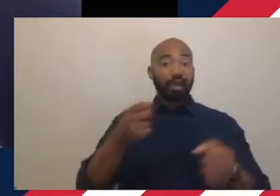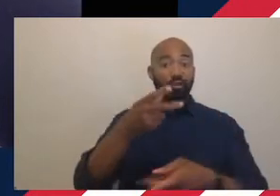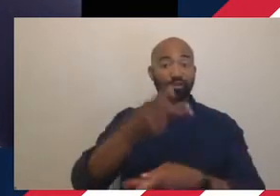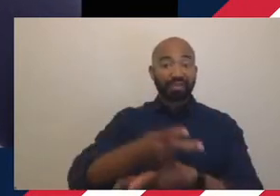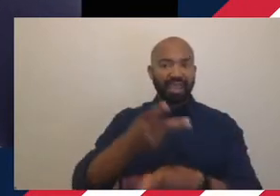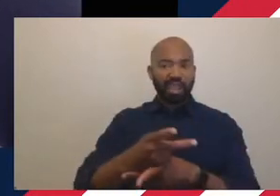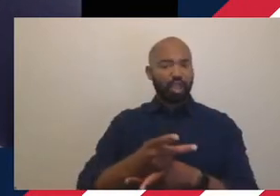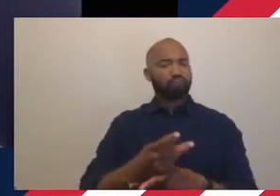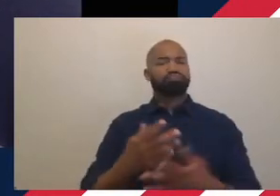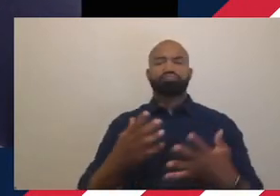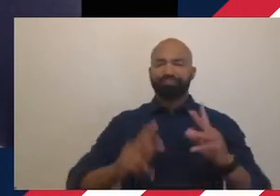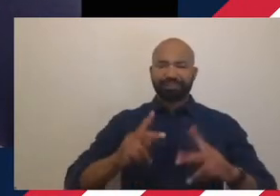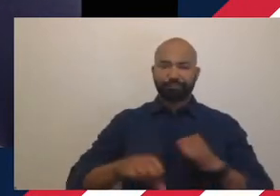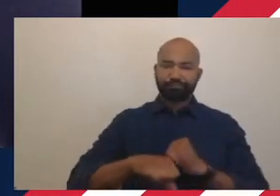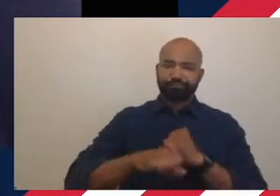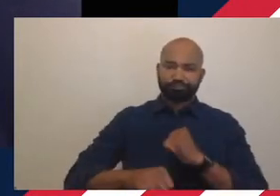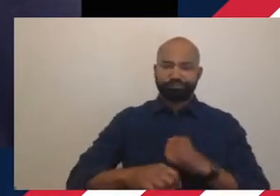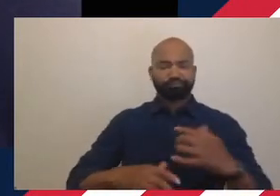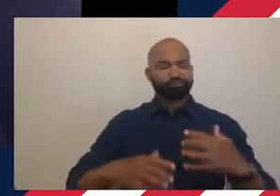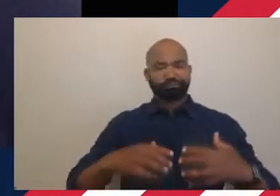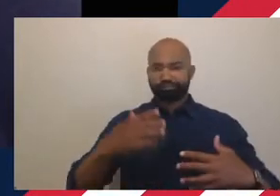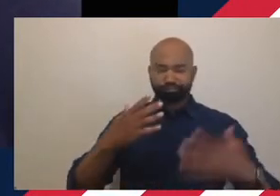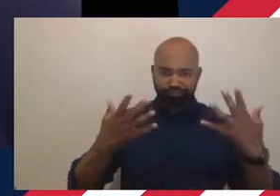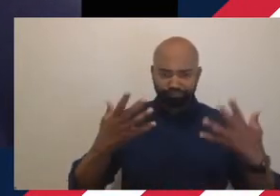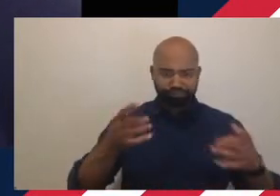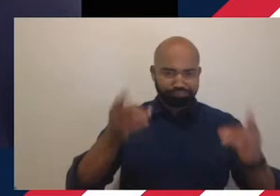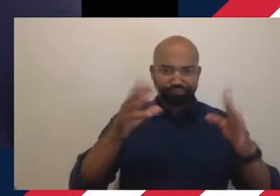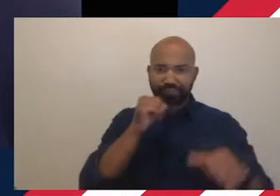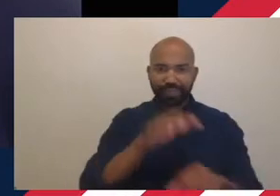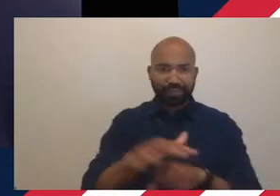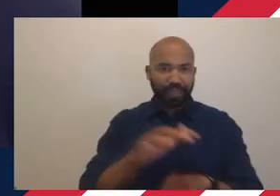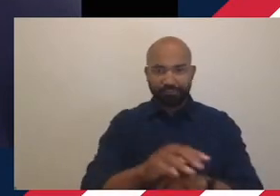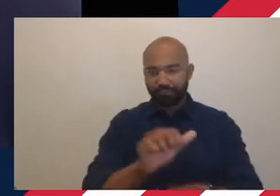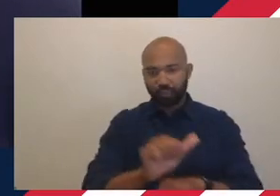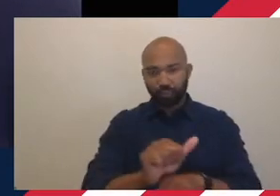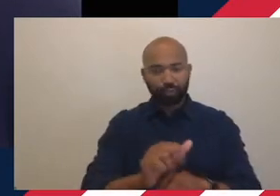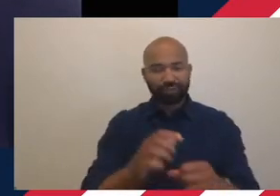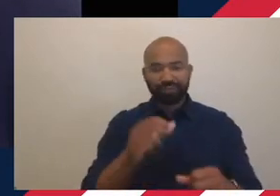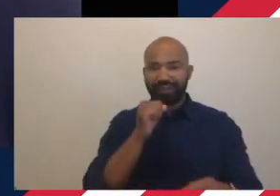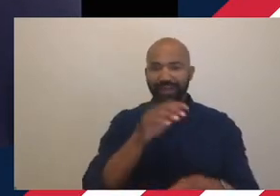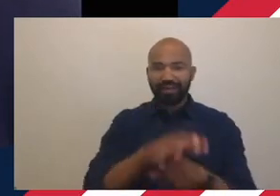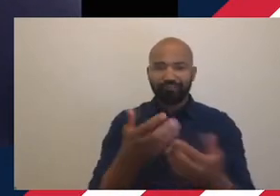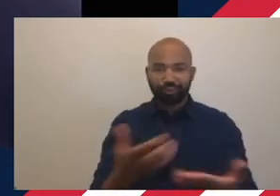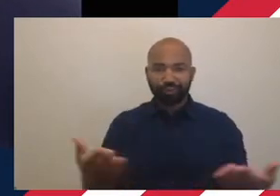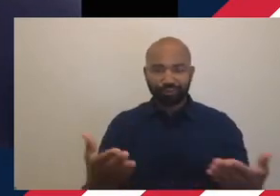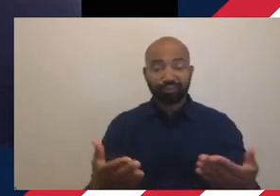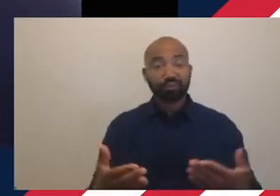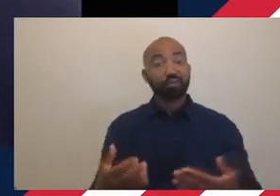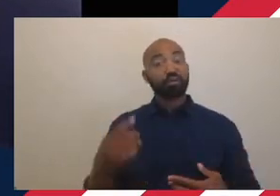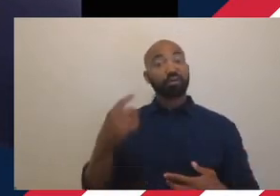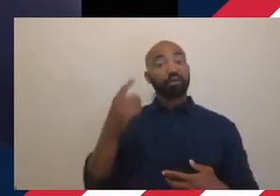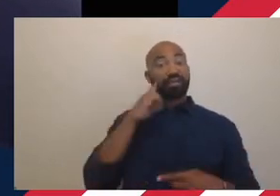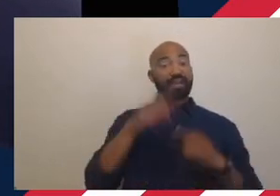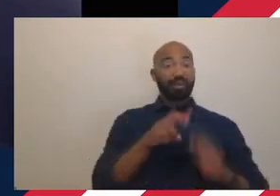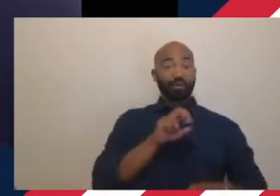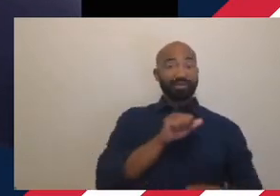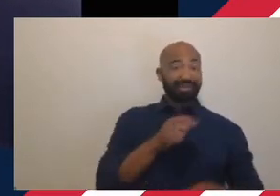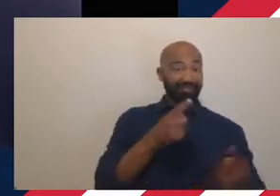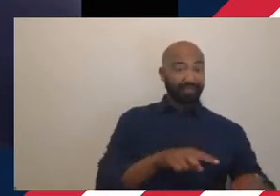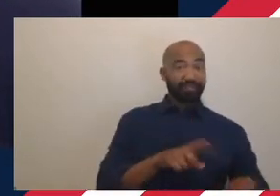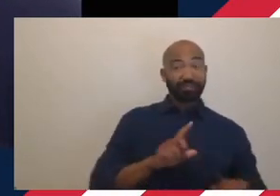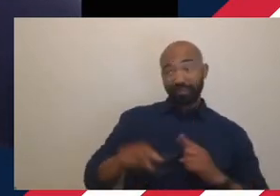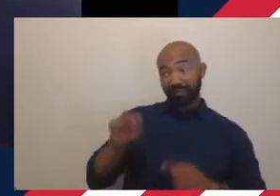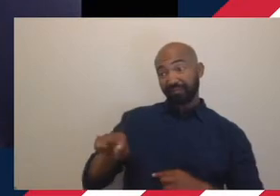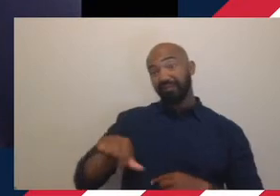we actually have the health capacity to do more, when we think about what's happening in developing countries that don't actually already have that health